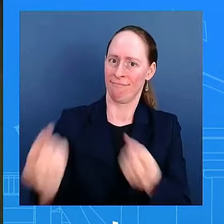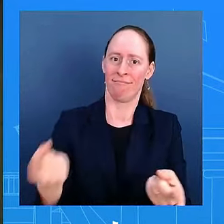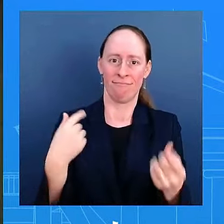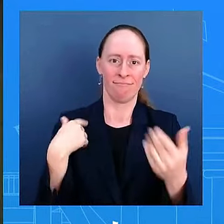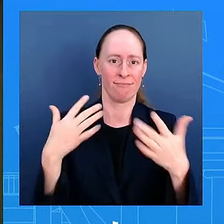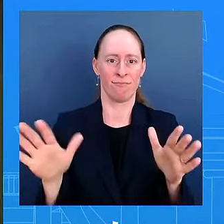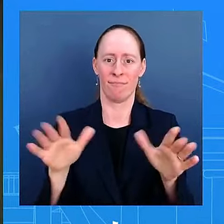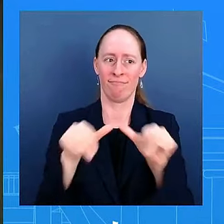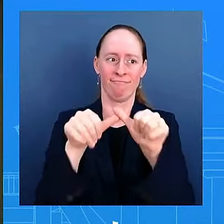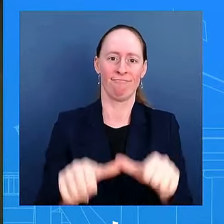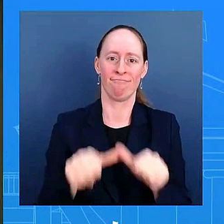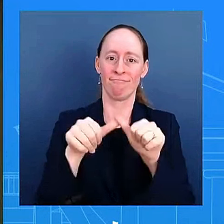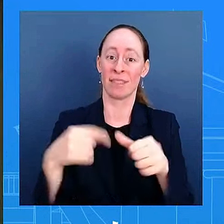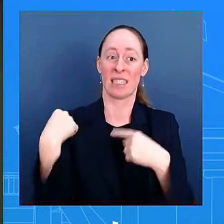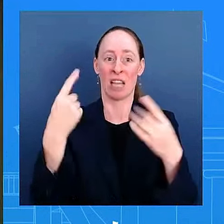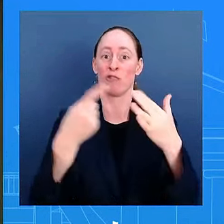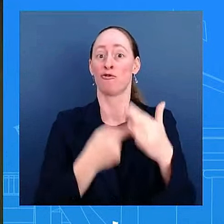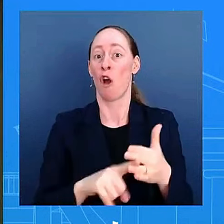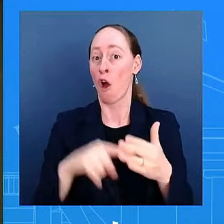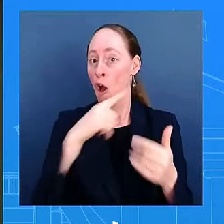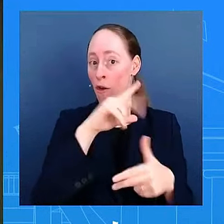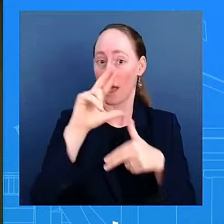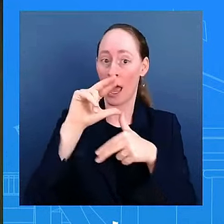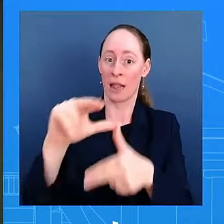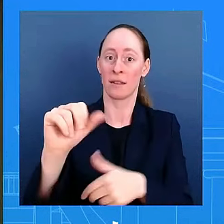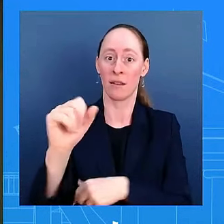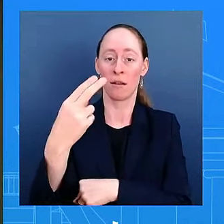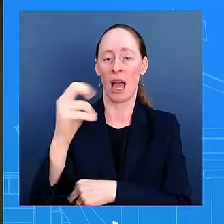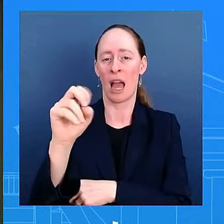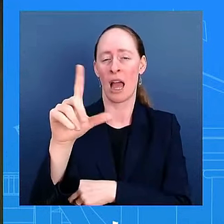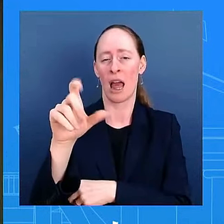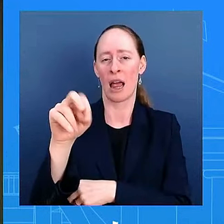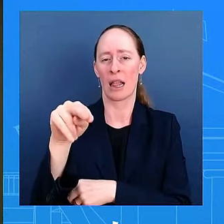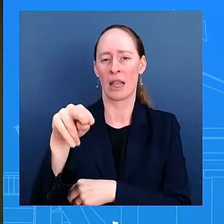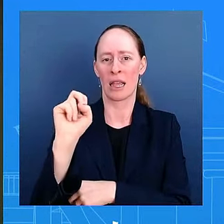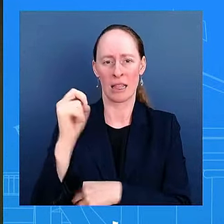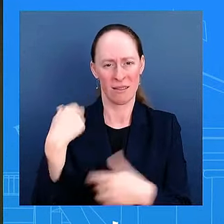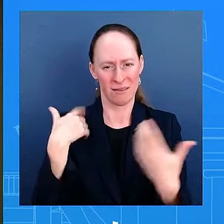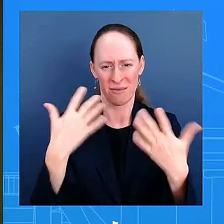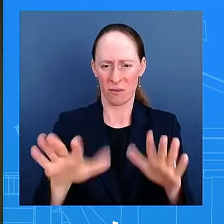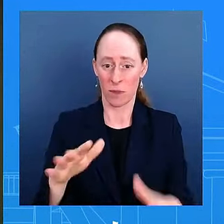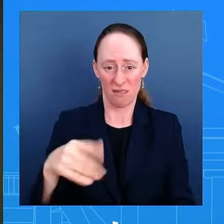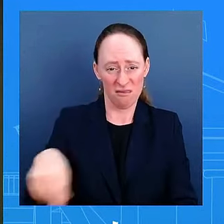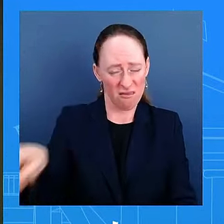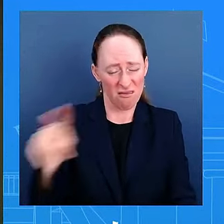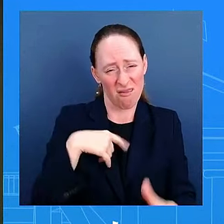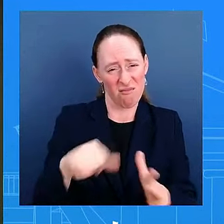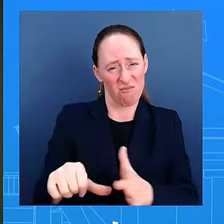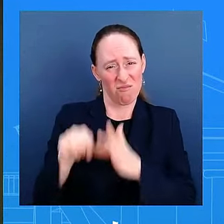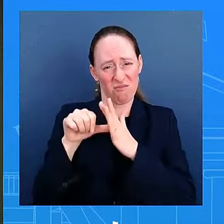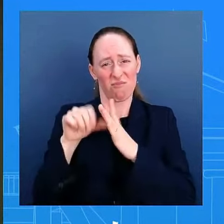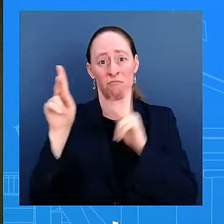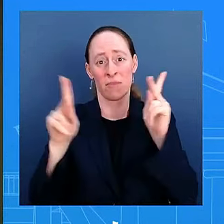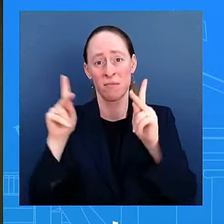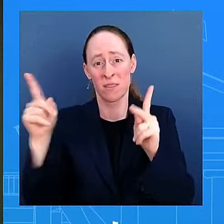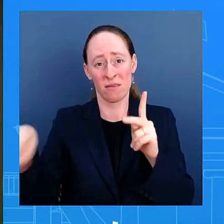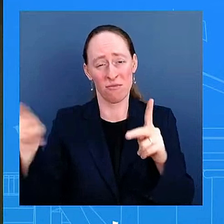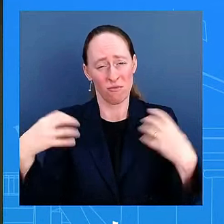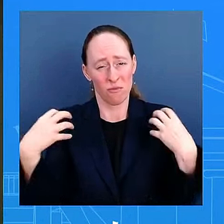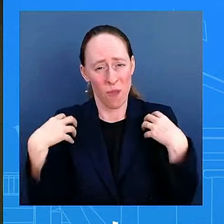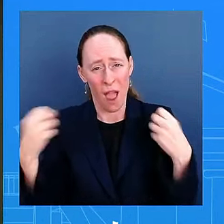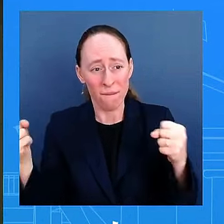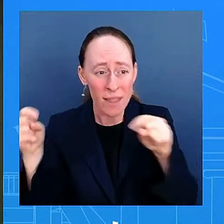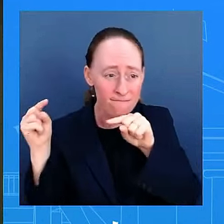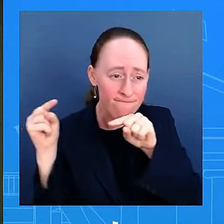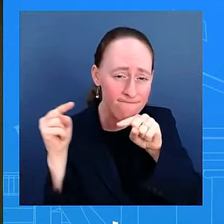then when our brave individuals, and I say our meaning not just federal, but federal, state, and local, reach